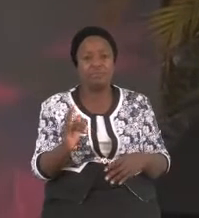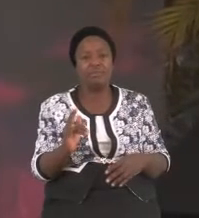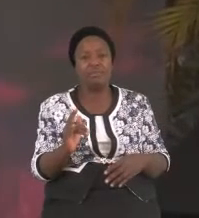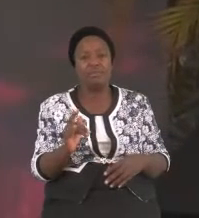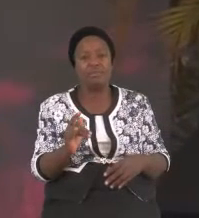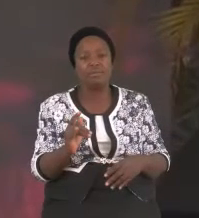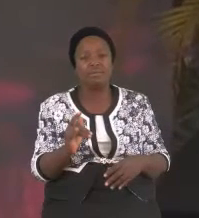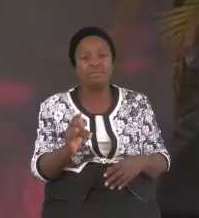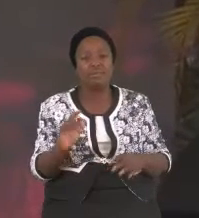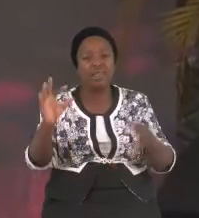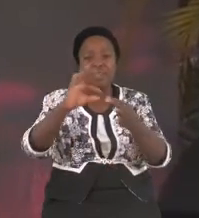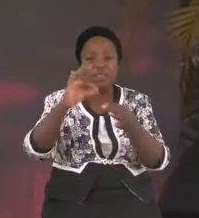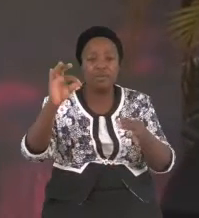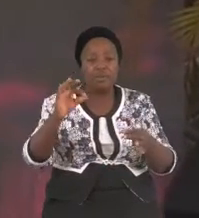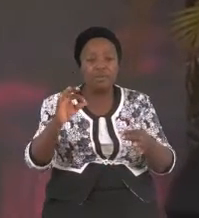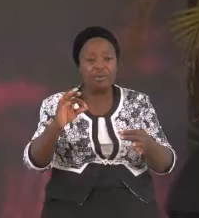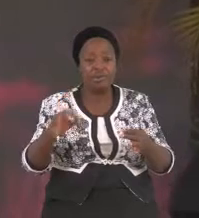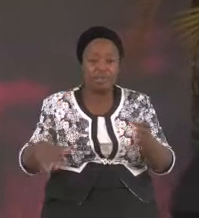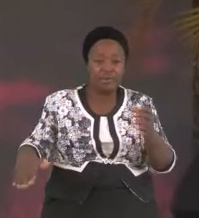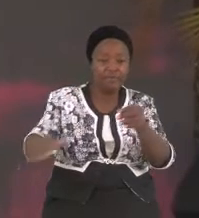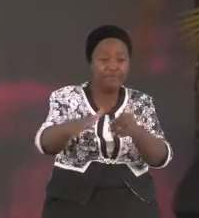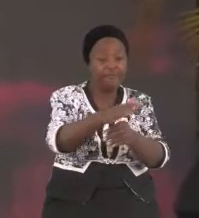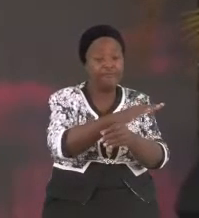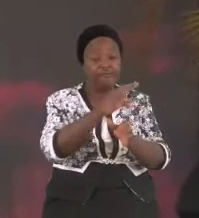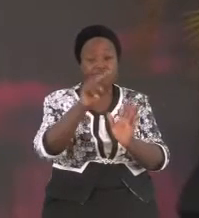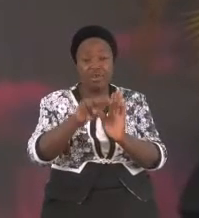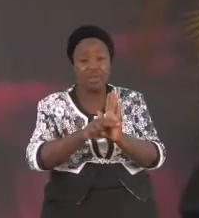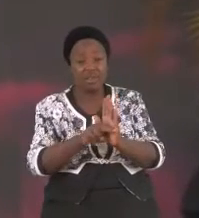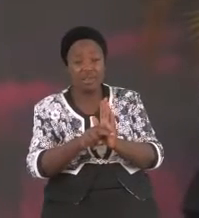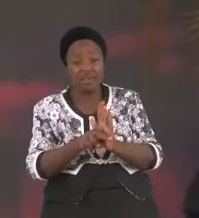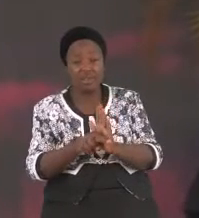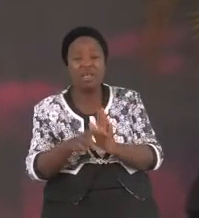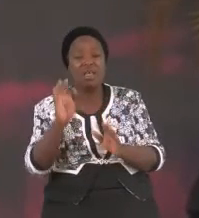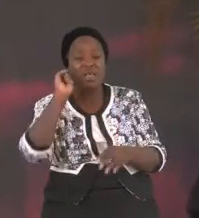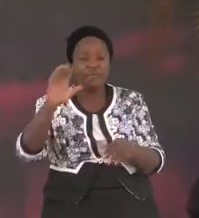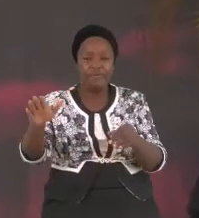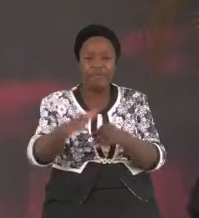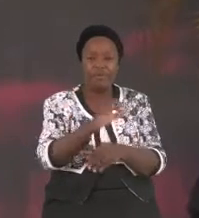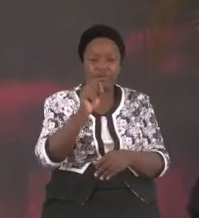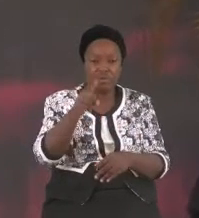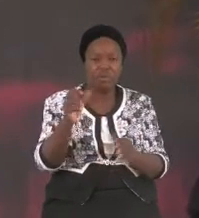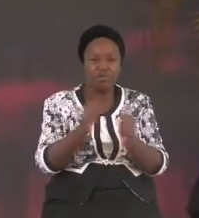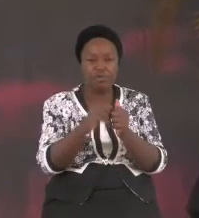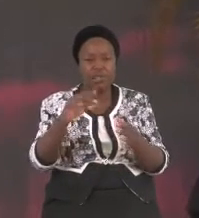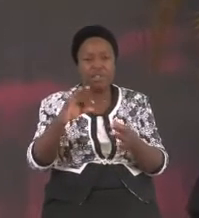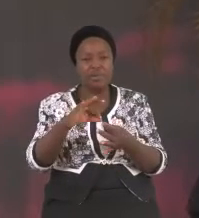spirit saturation it fills you with the spirit